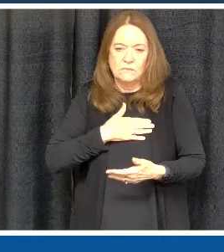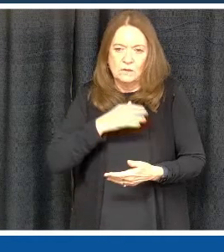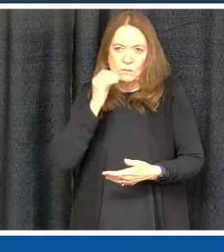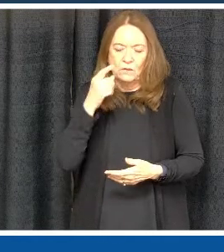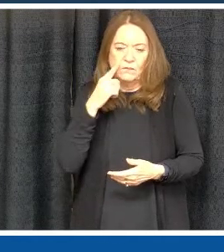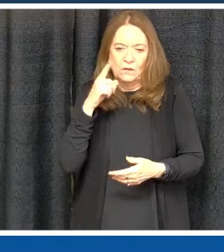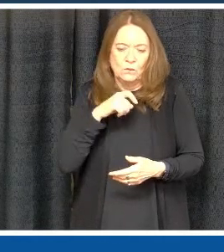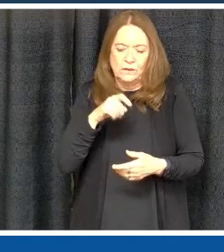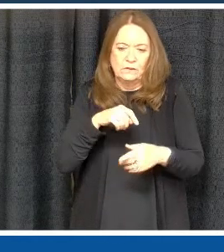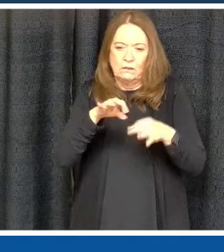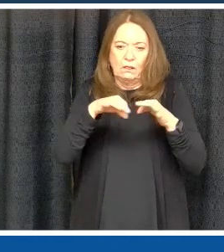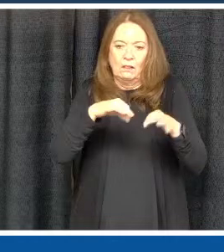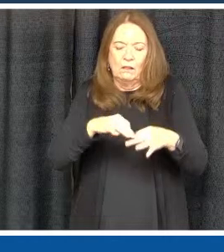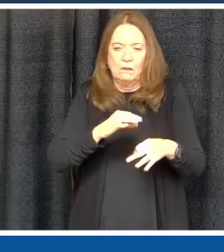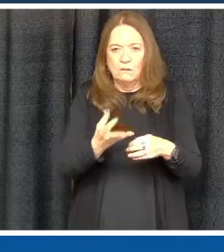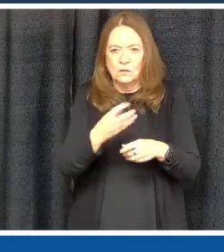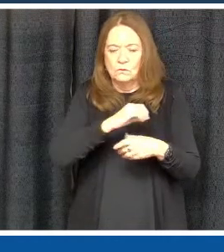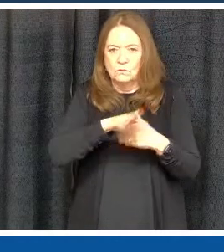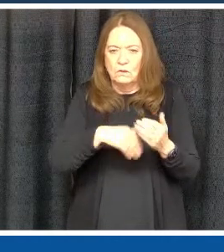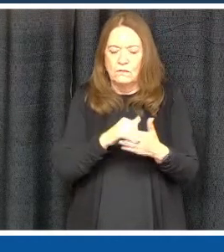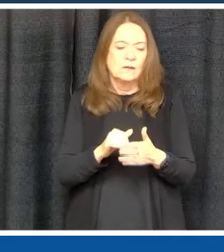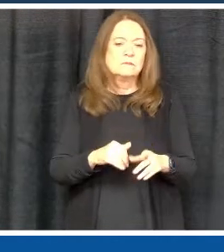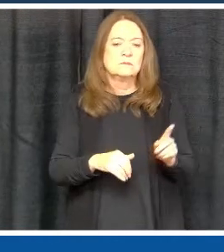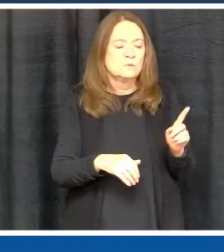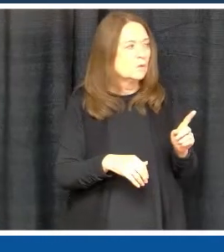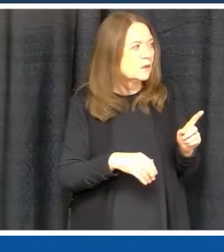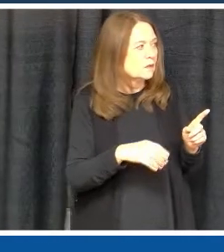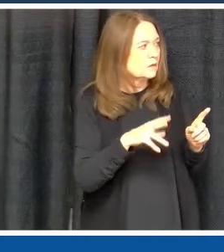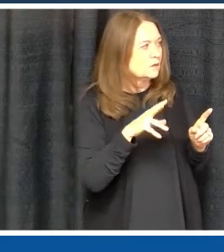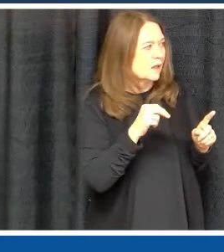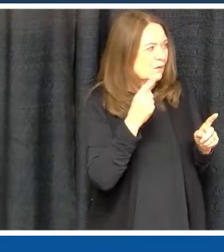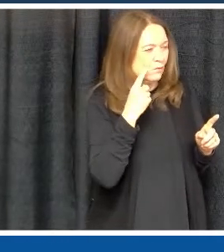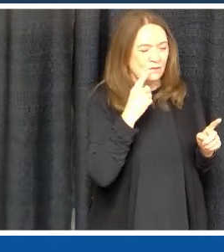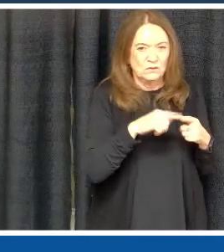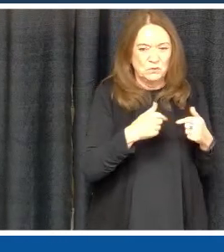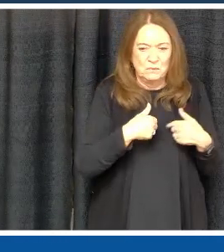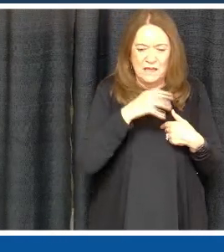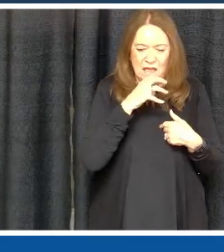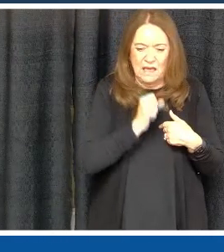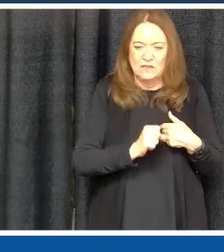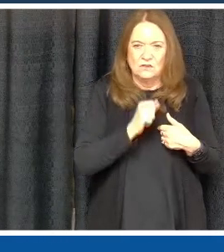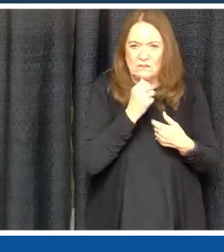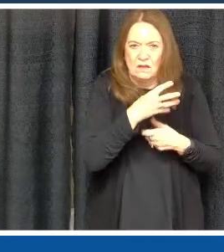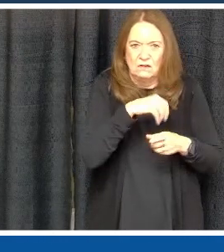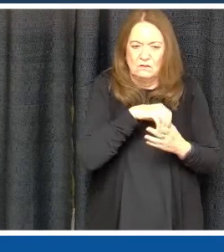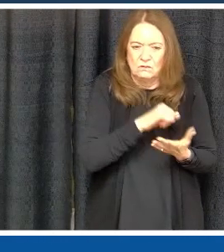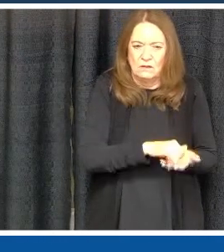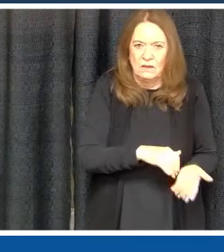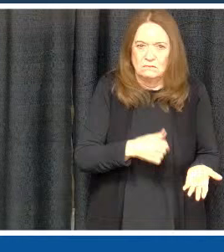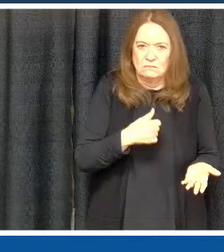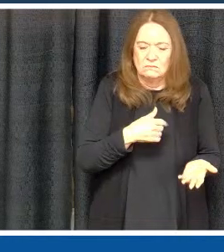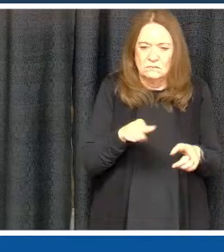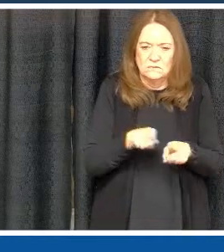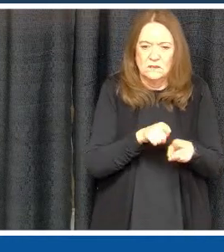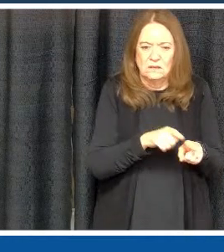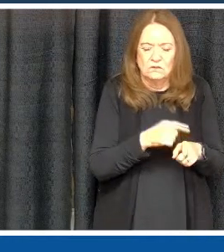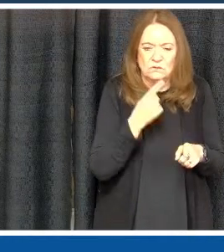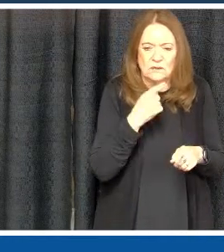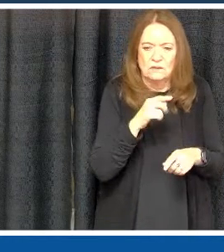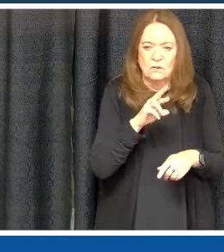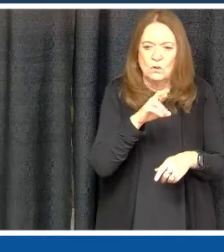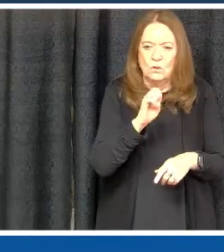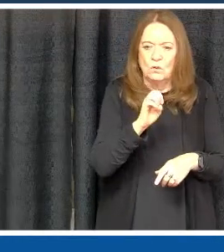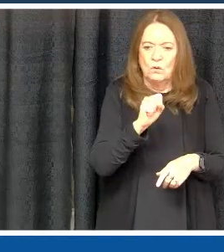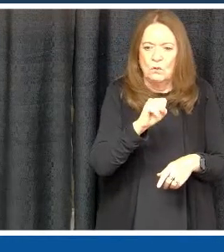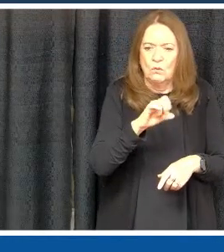go I down don't every. know, but it just seems a little vague to me when you just say ages. I know you said residents, but